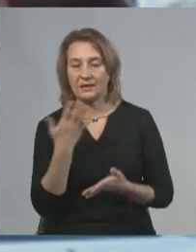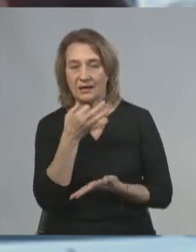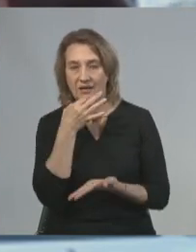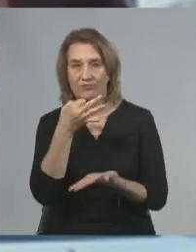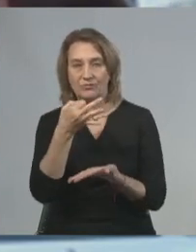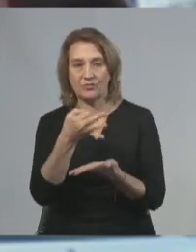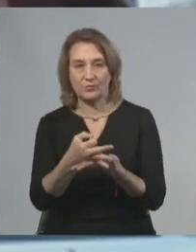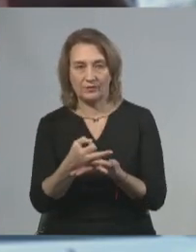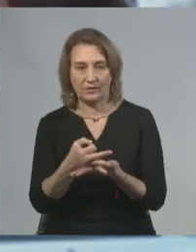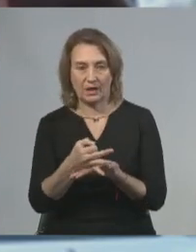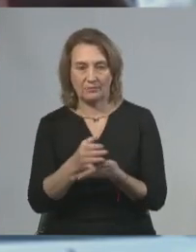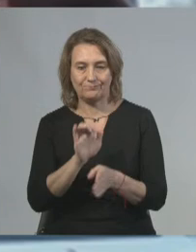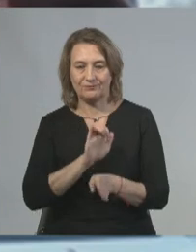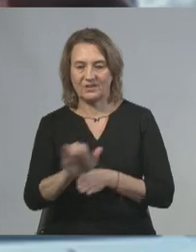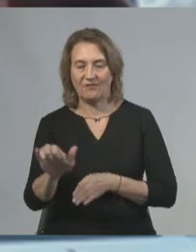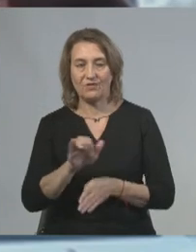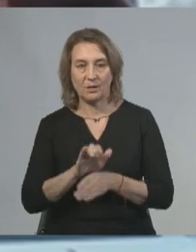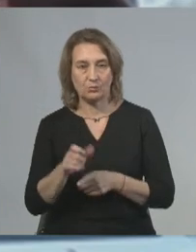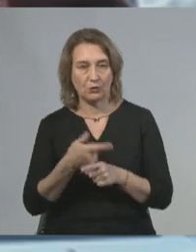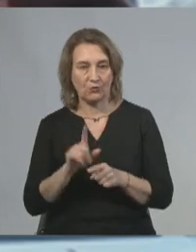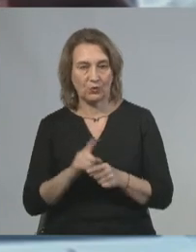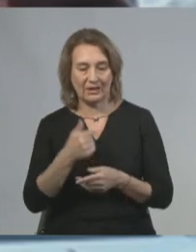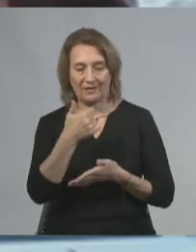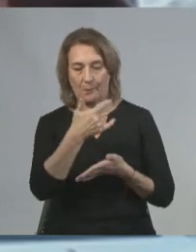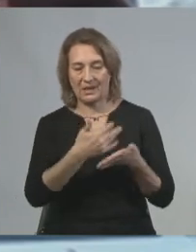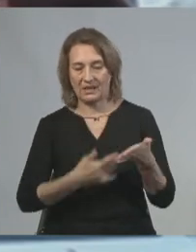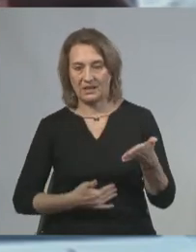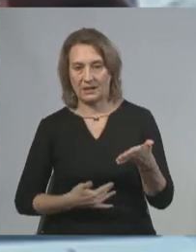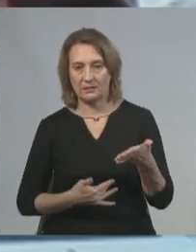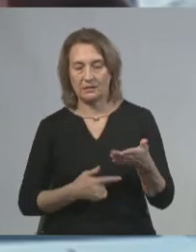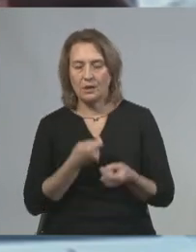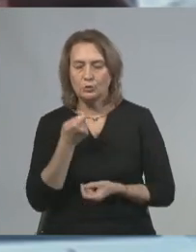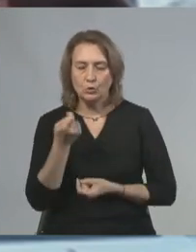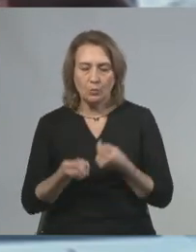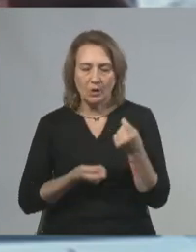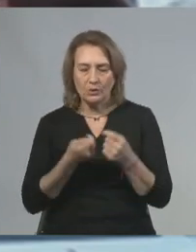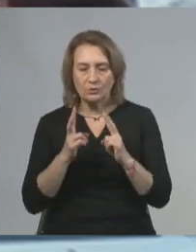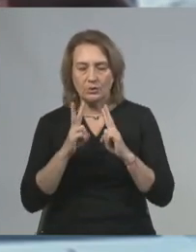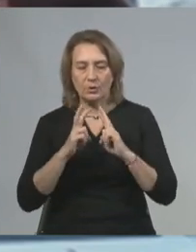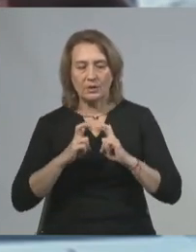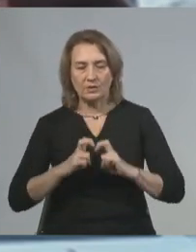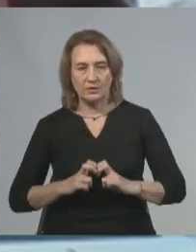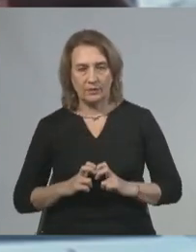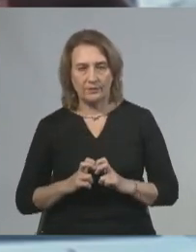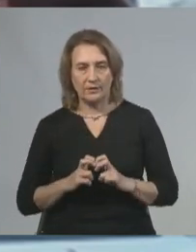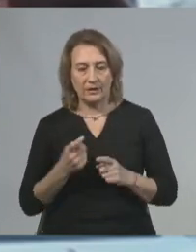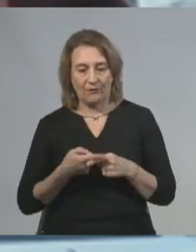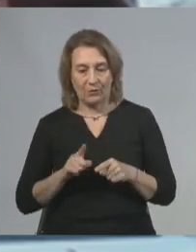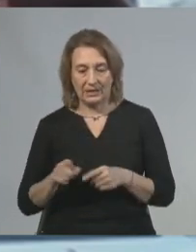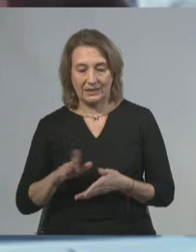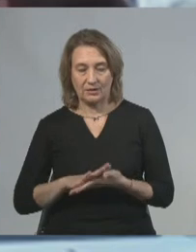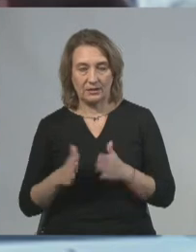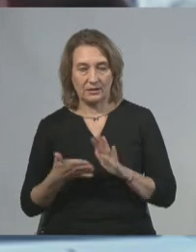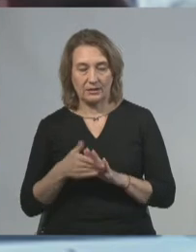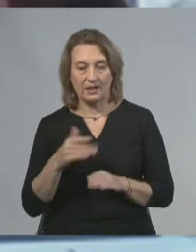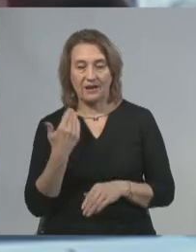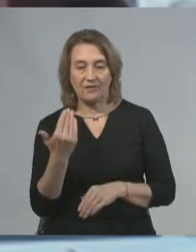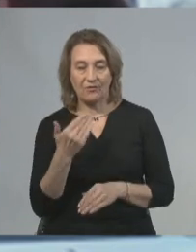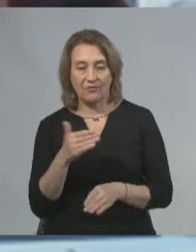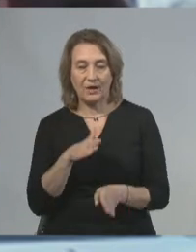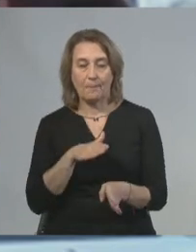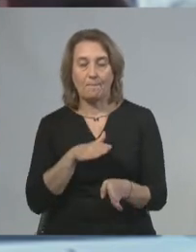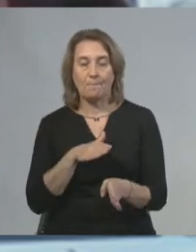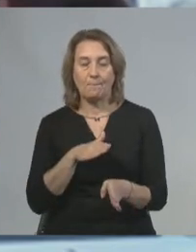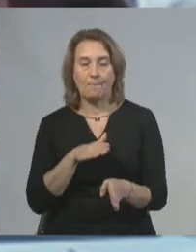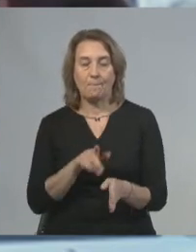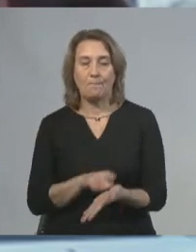fairly very and it scrutinizes every step that needs to be dated you need to contact the police of course you need